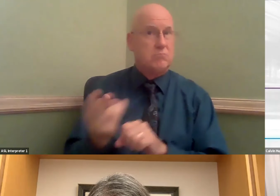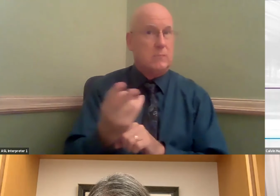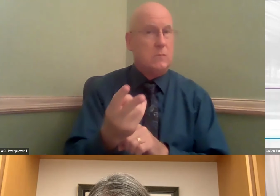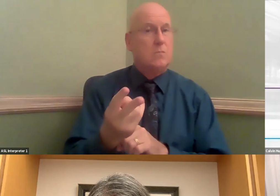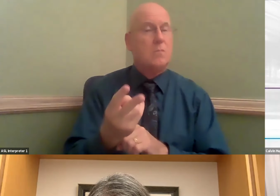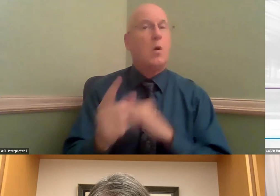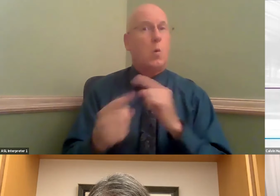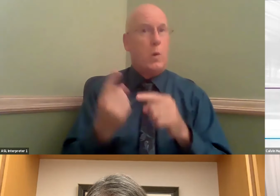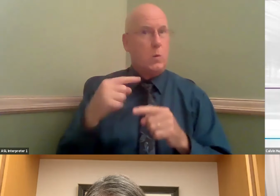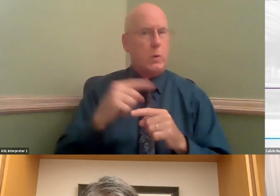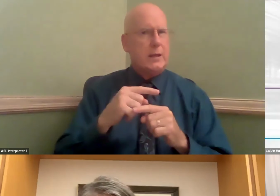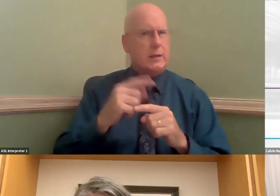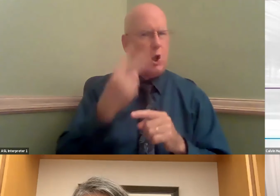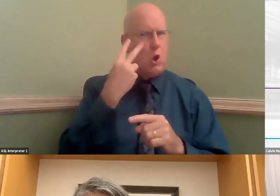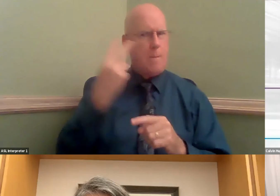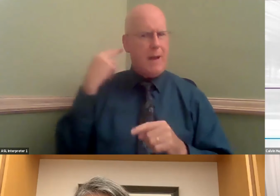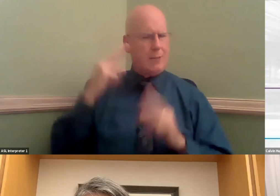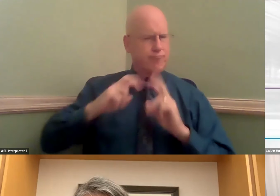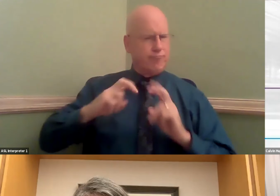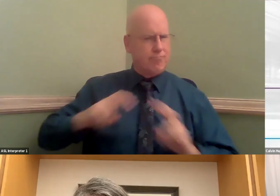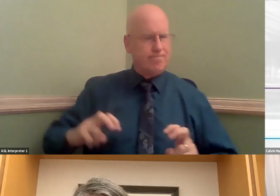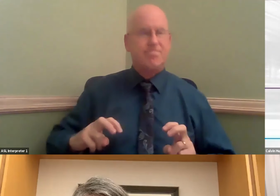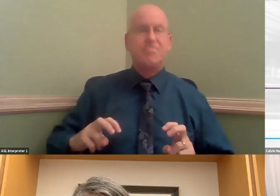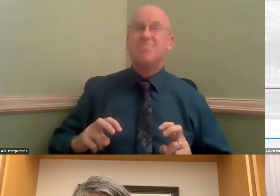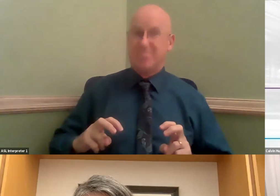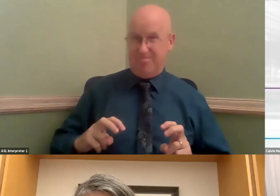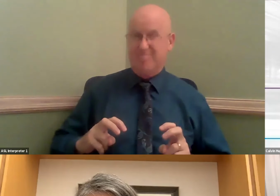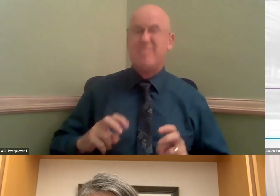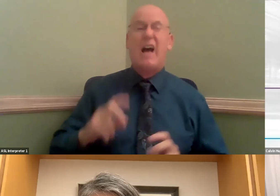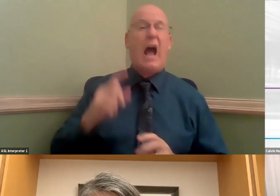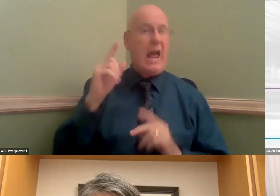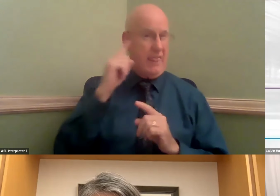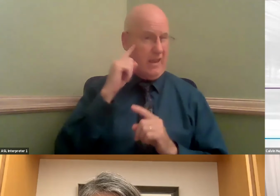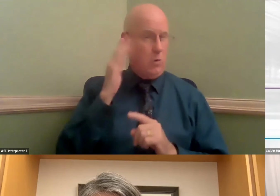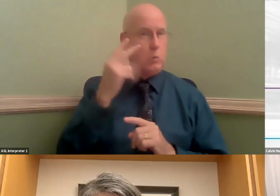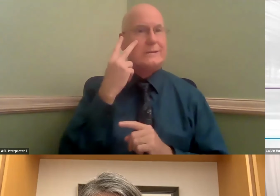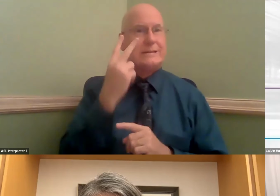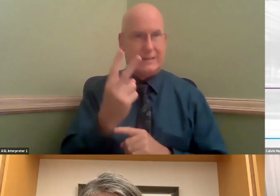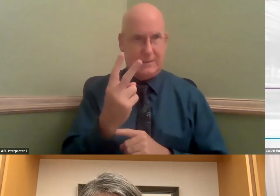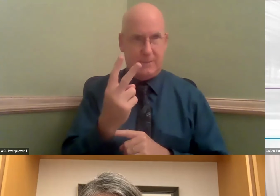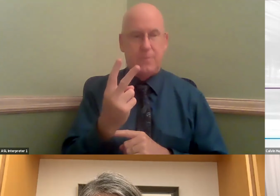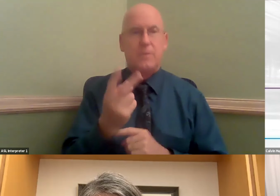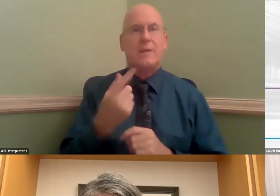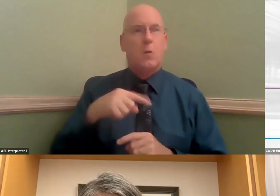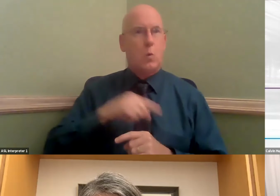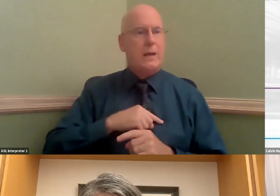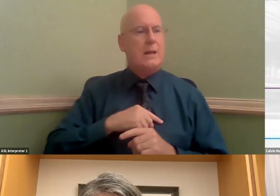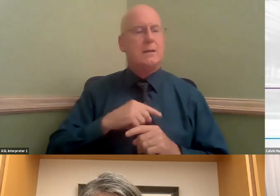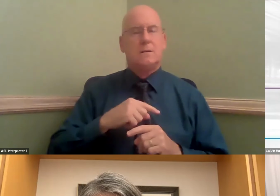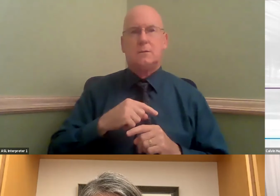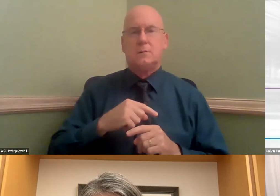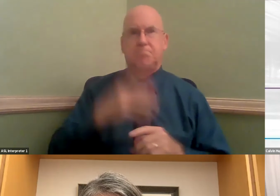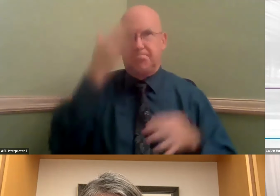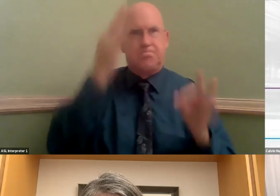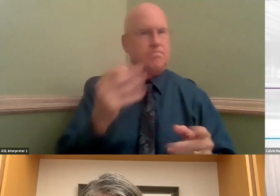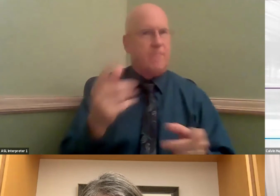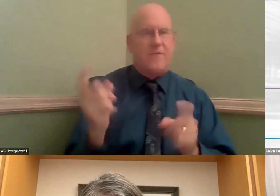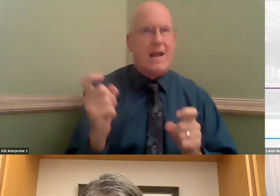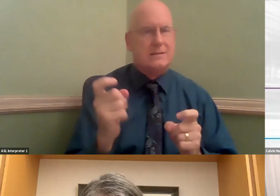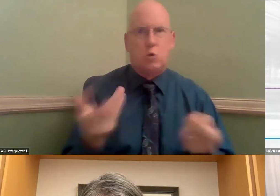and we re-examine, I think there were some instances where perhaps we moved too rapidly to close things down instead of